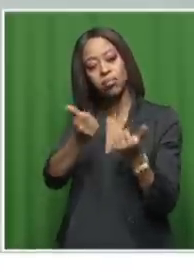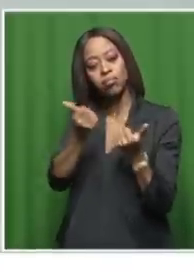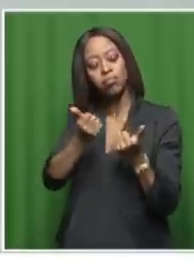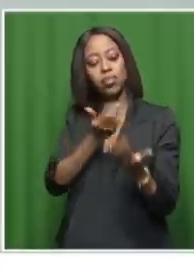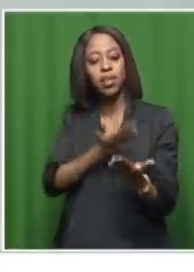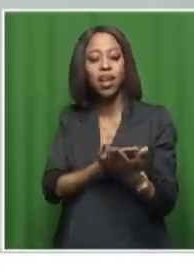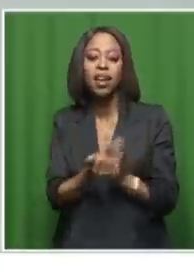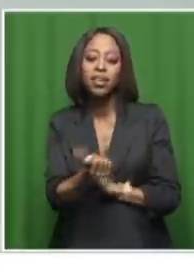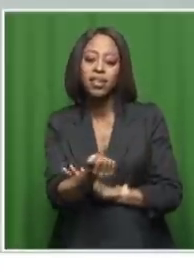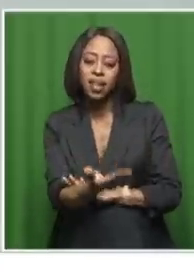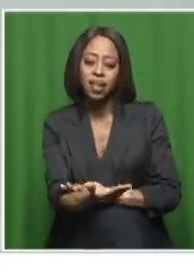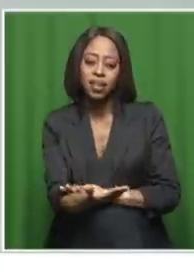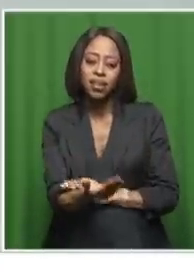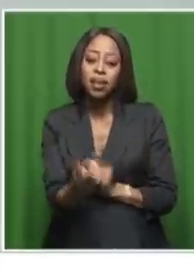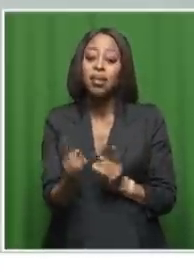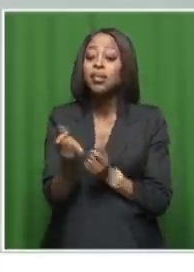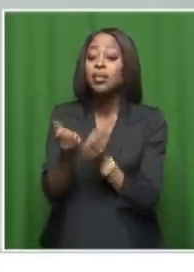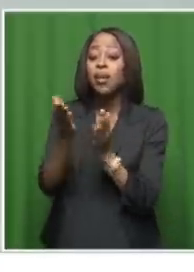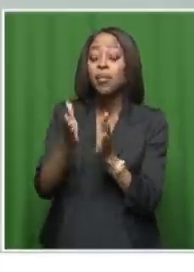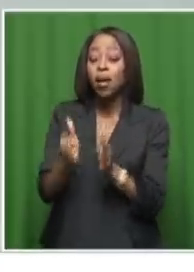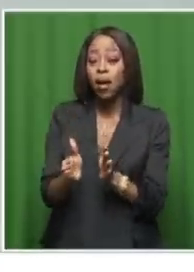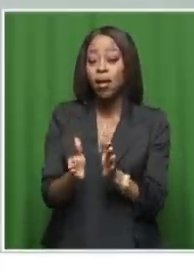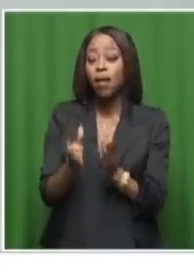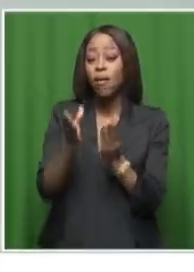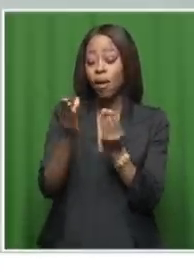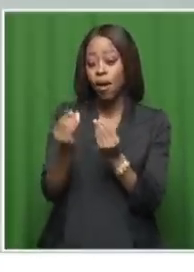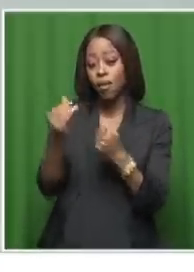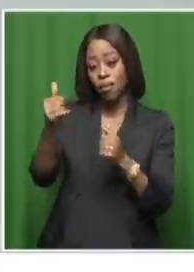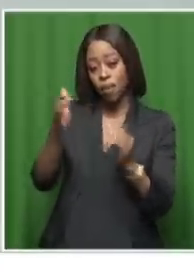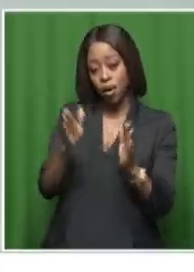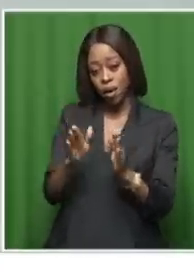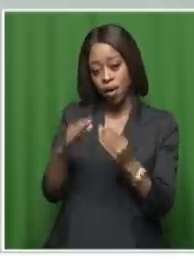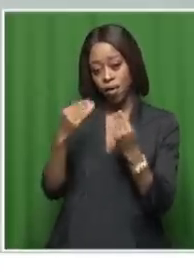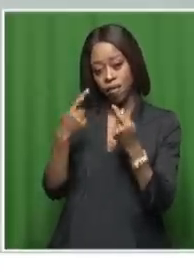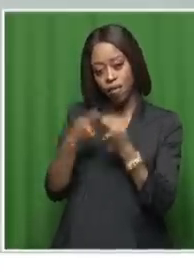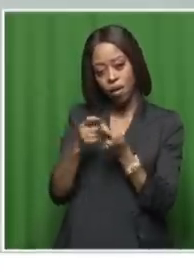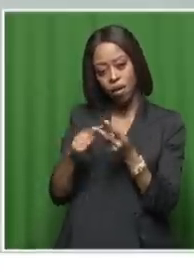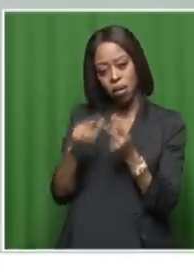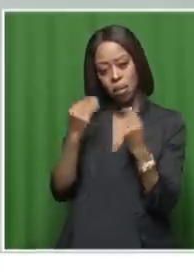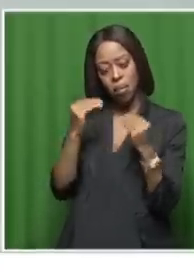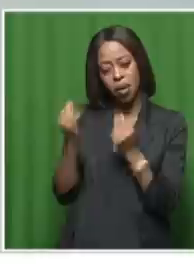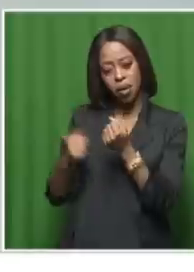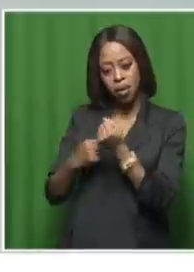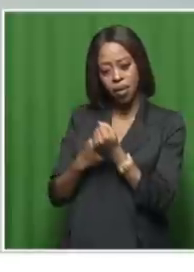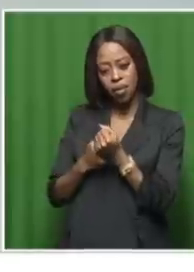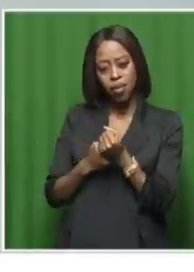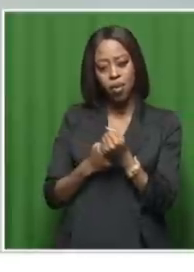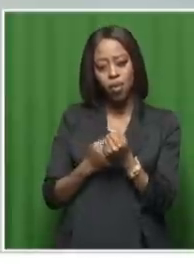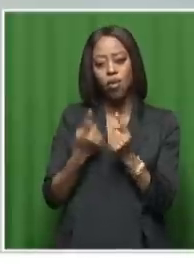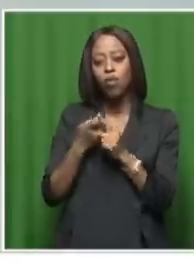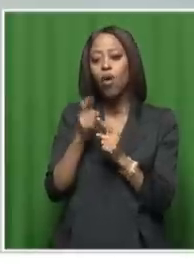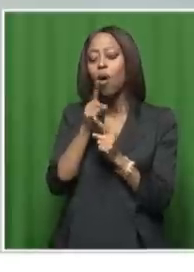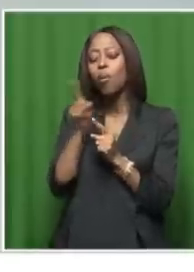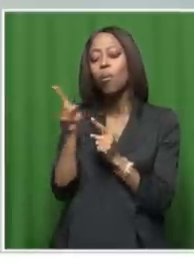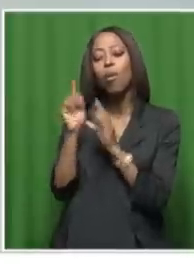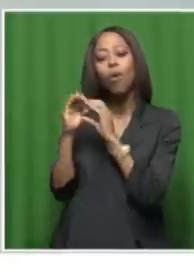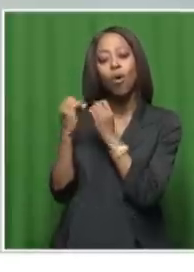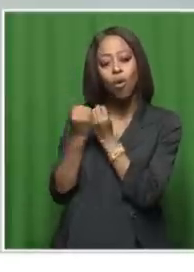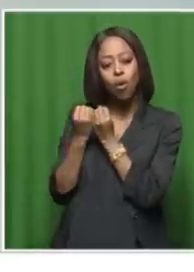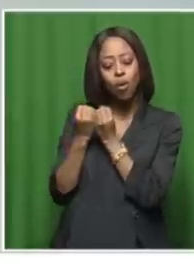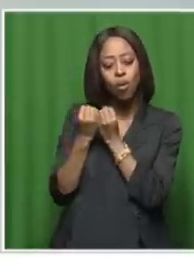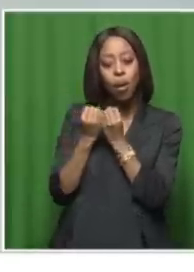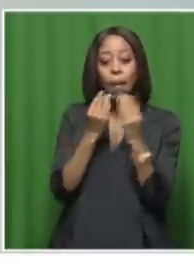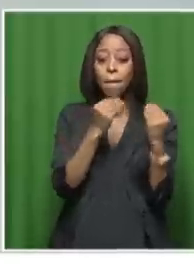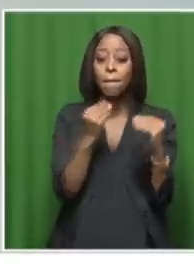suppliers a comprehensive package of financial and business development support through CEDA and CIFA respectively, we have a number of